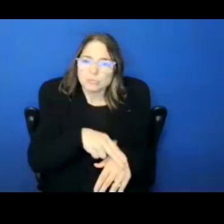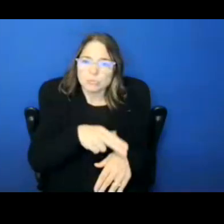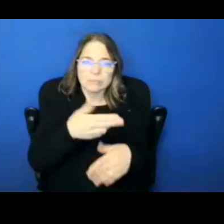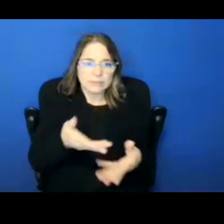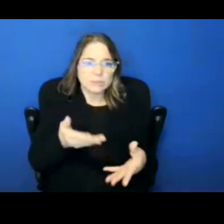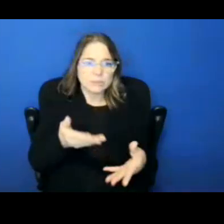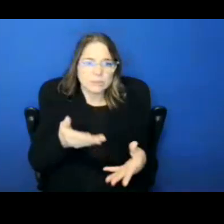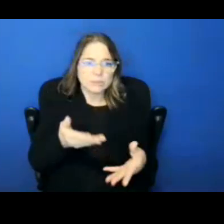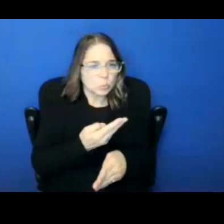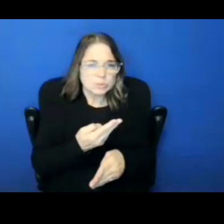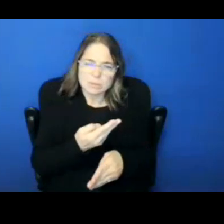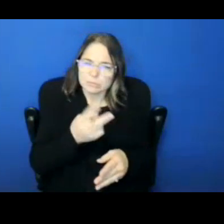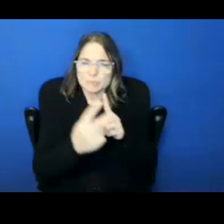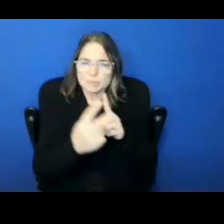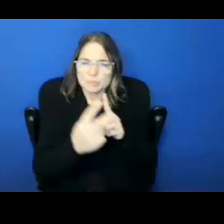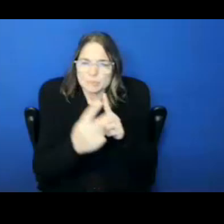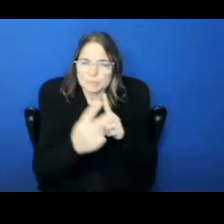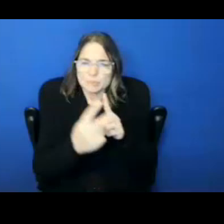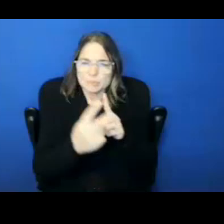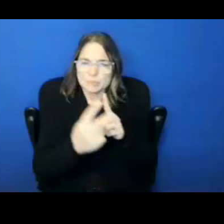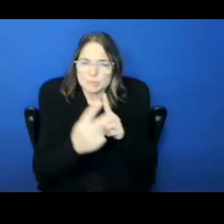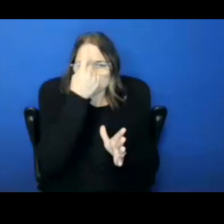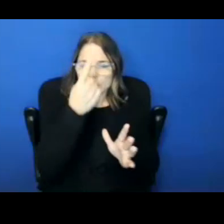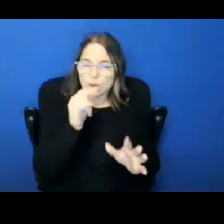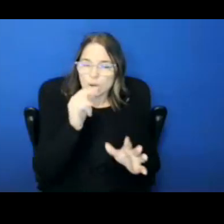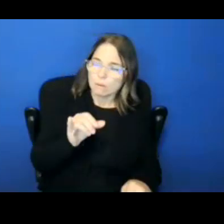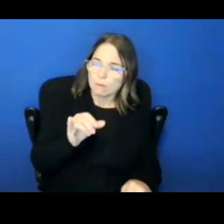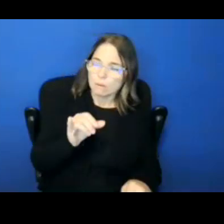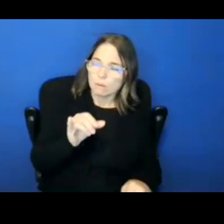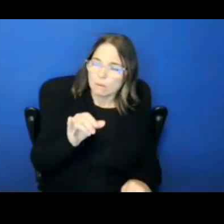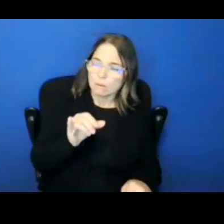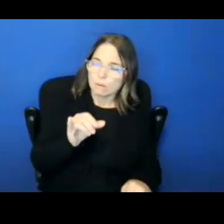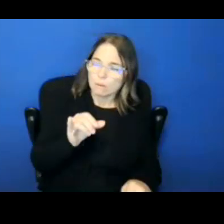helpful when we may have that discussion of